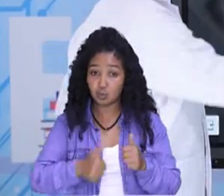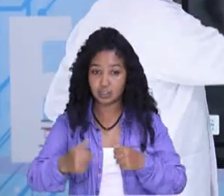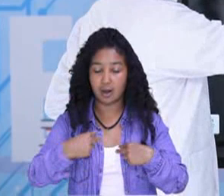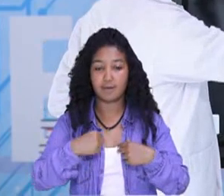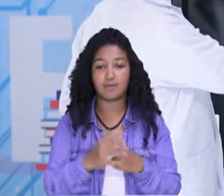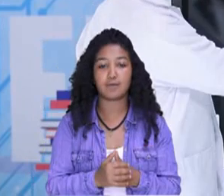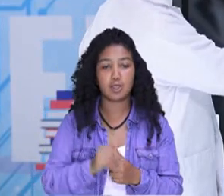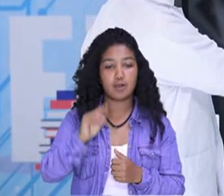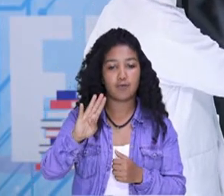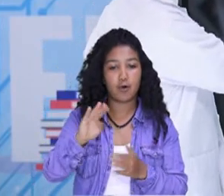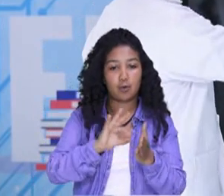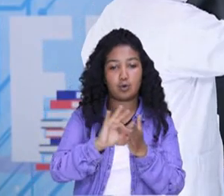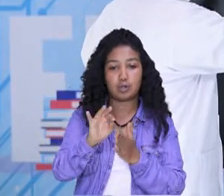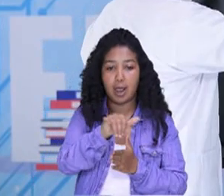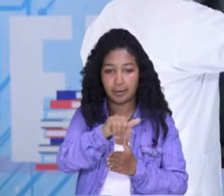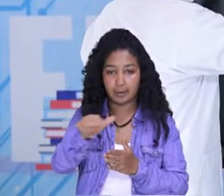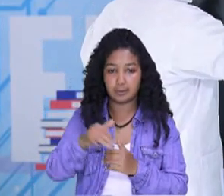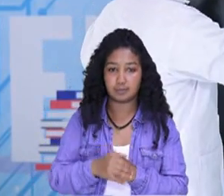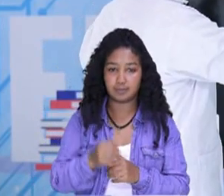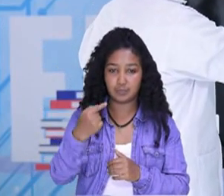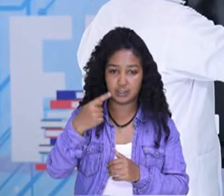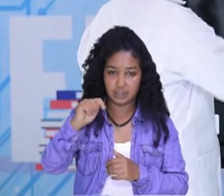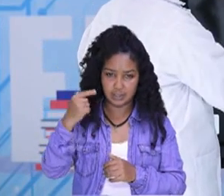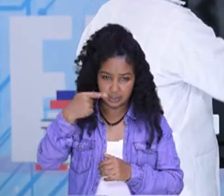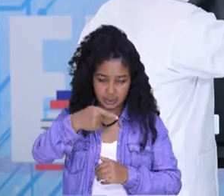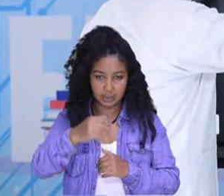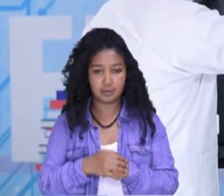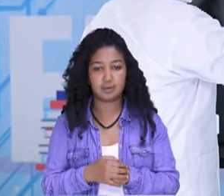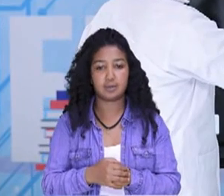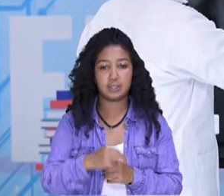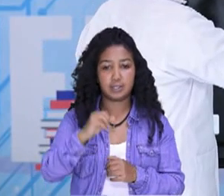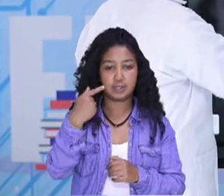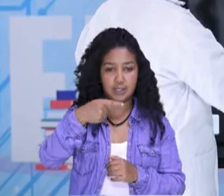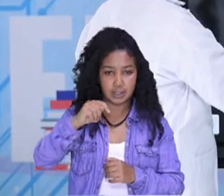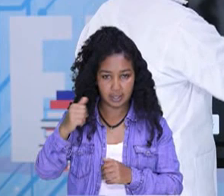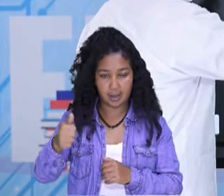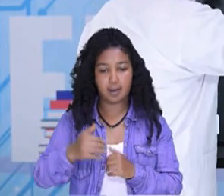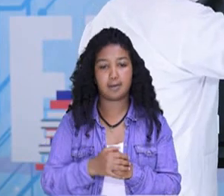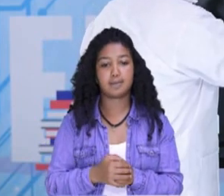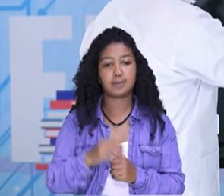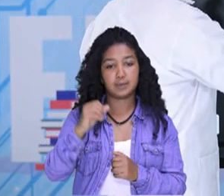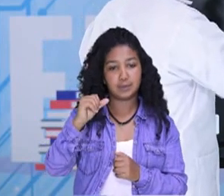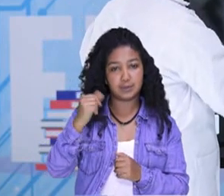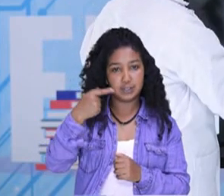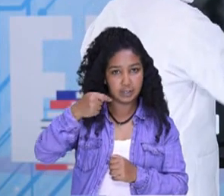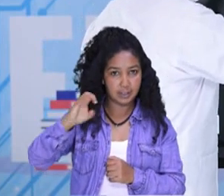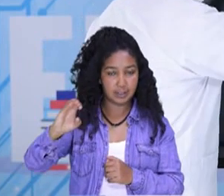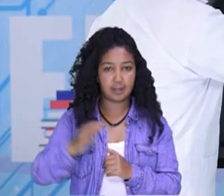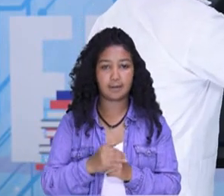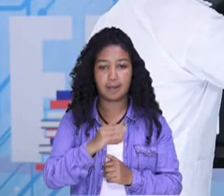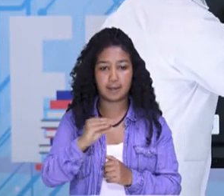have 4 codes, like GTG, GTA,